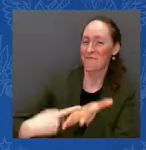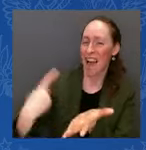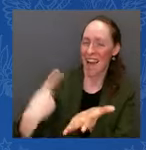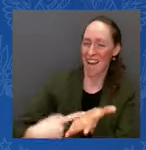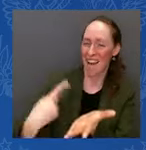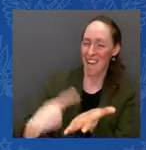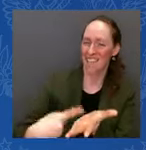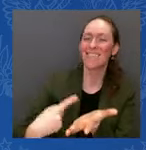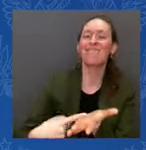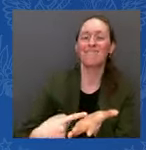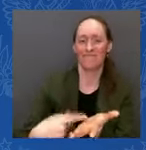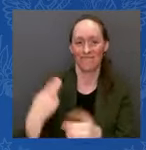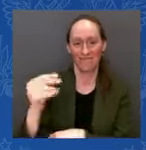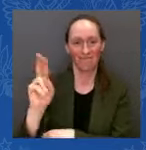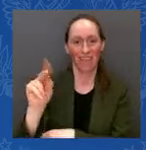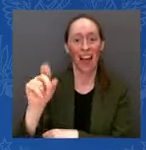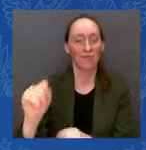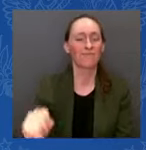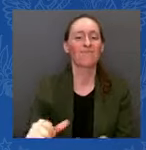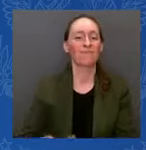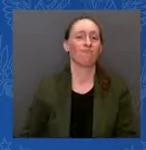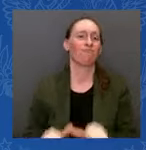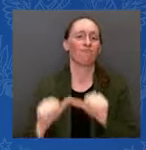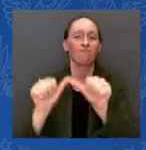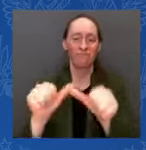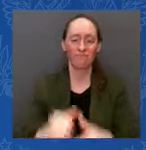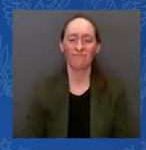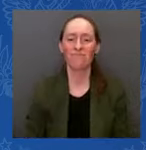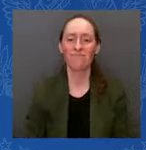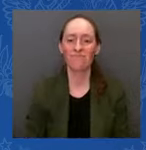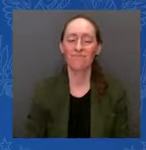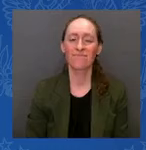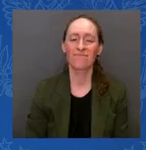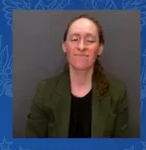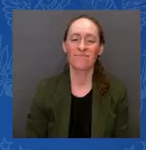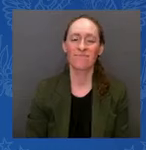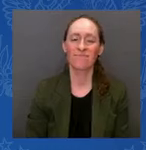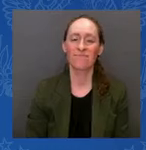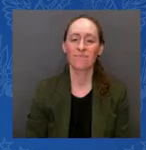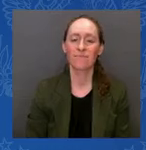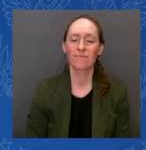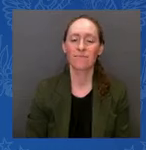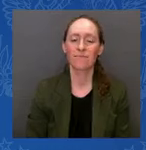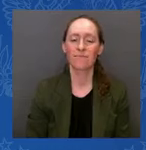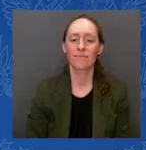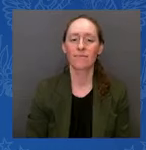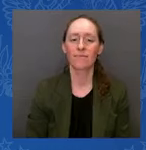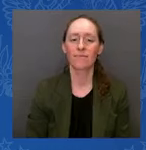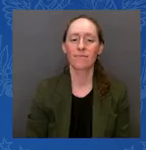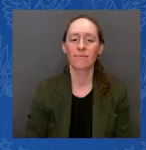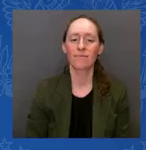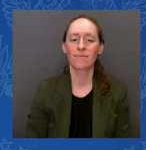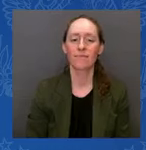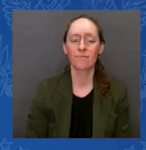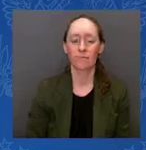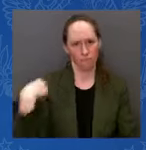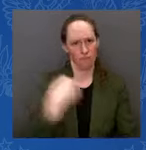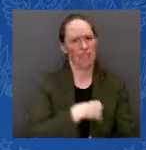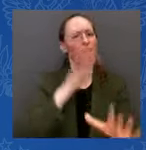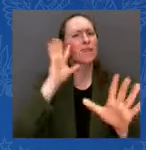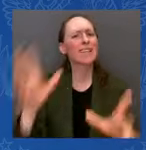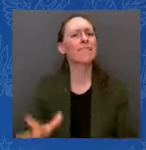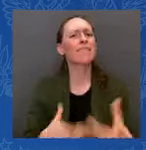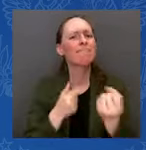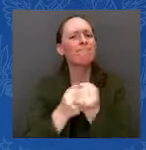and modernise our nuclear enterprise, delivering AUKUS and strengthening our deterrent. And our highest